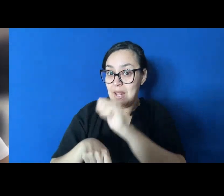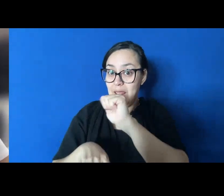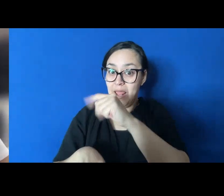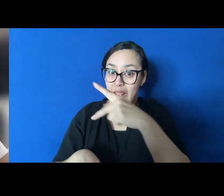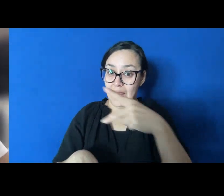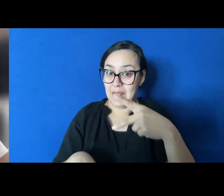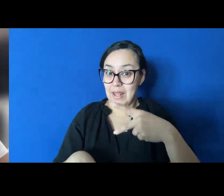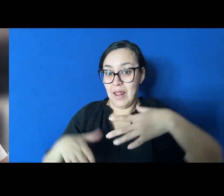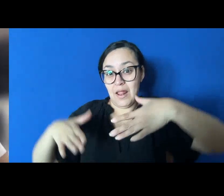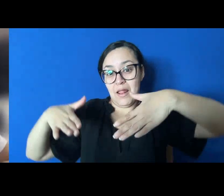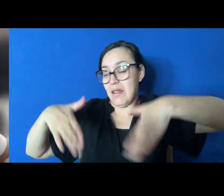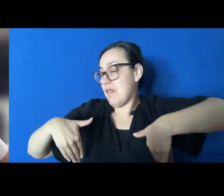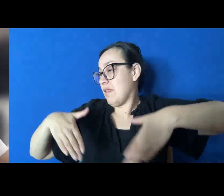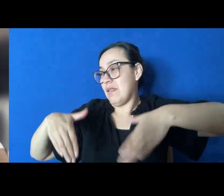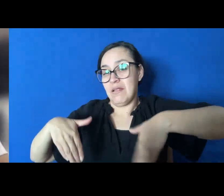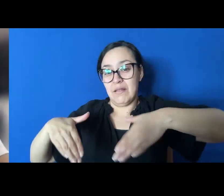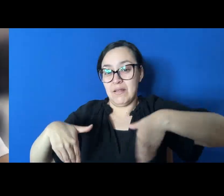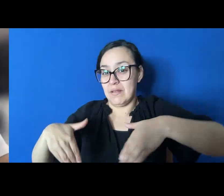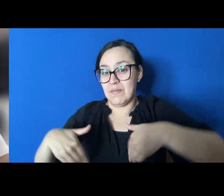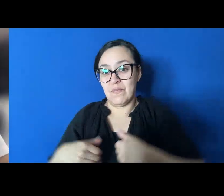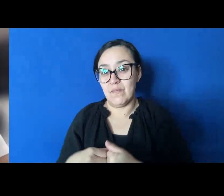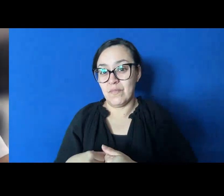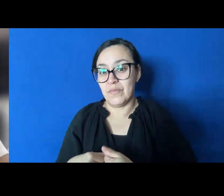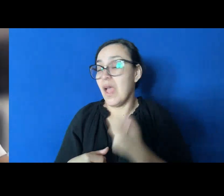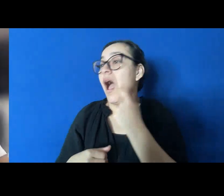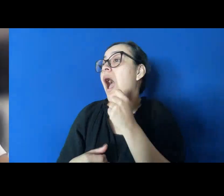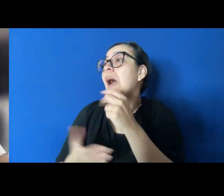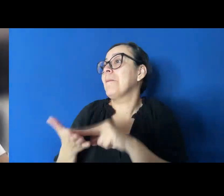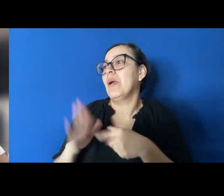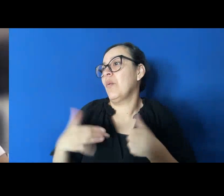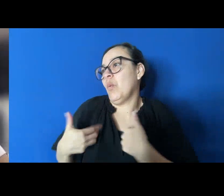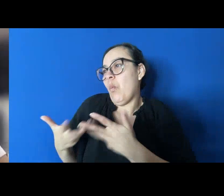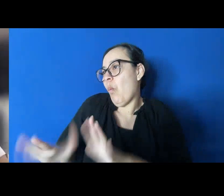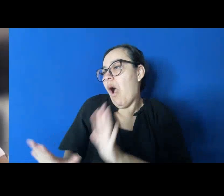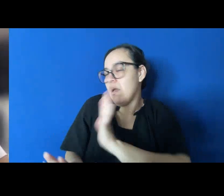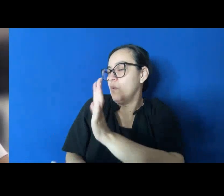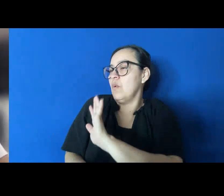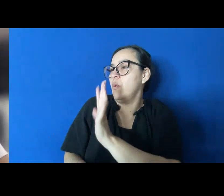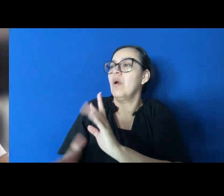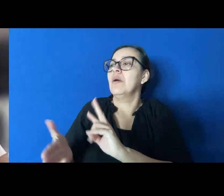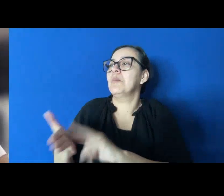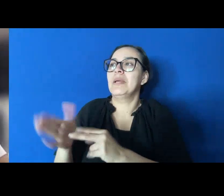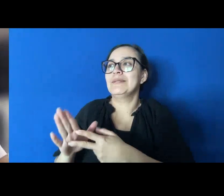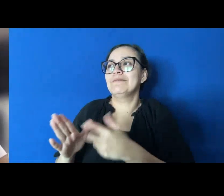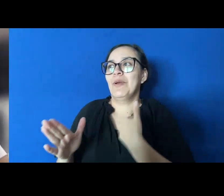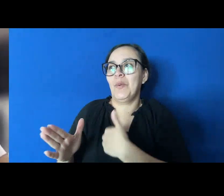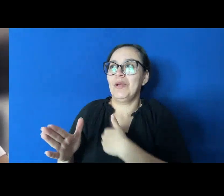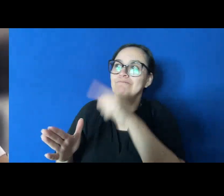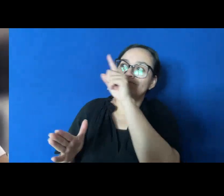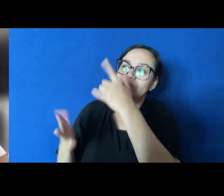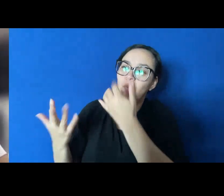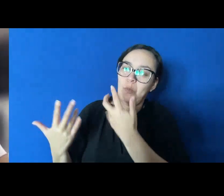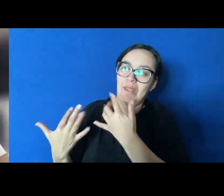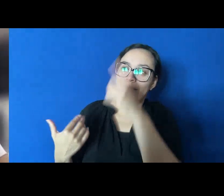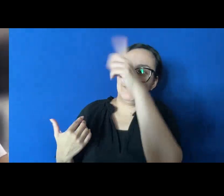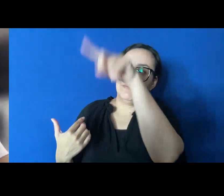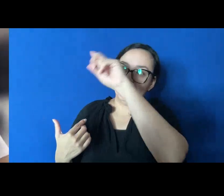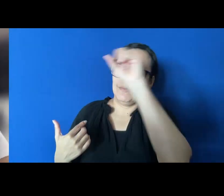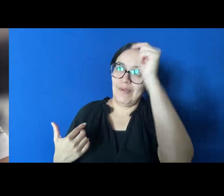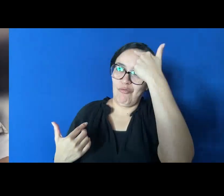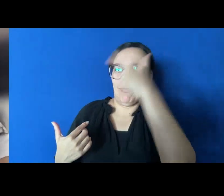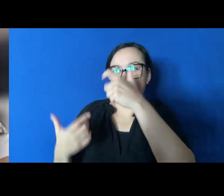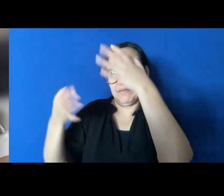as an application, it is not that we don't want to. It is just that at this